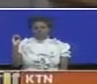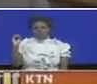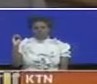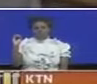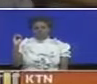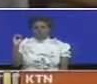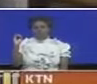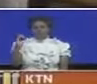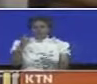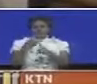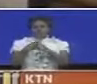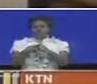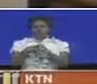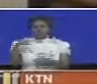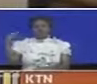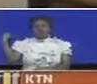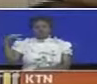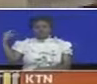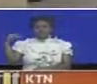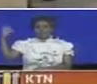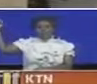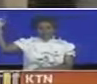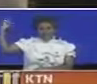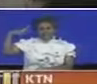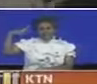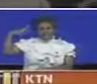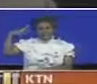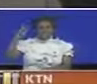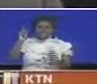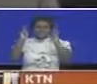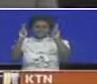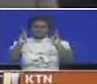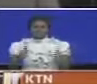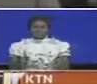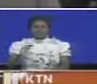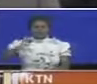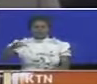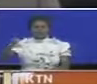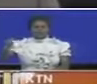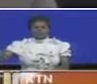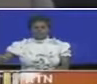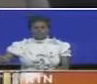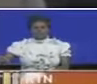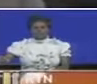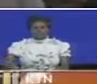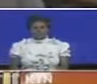from Golden Elite Premier, Kisumu County.